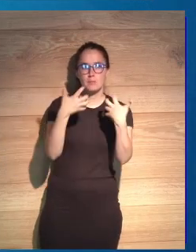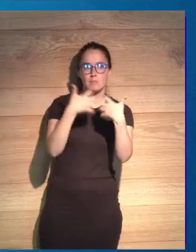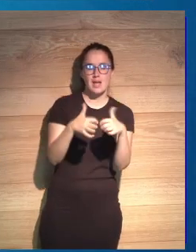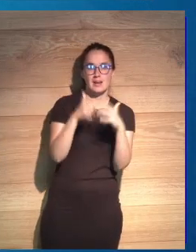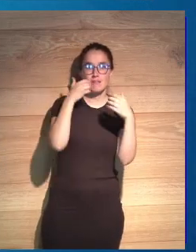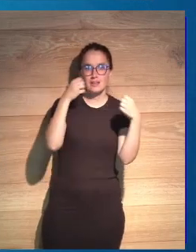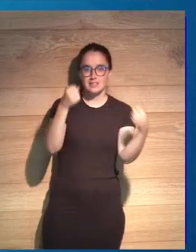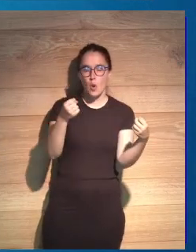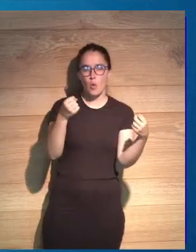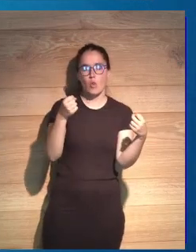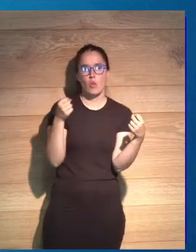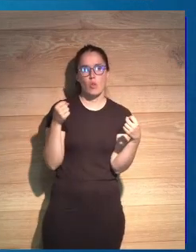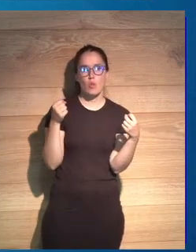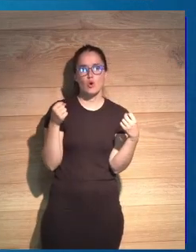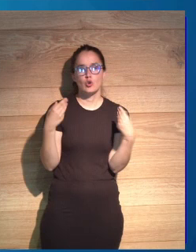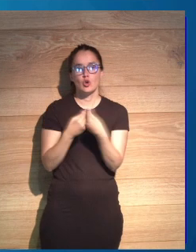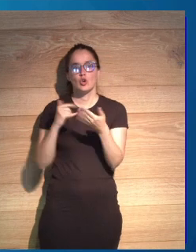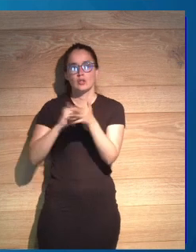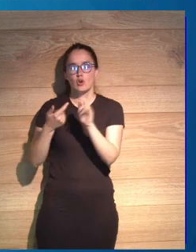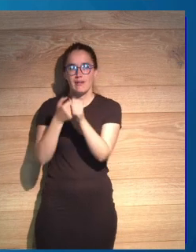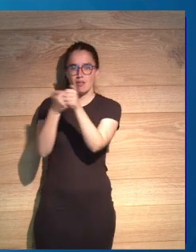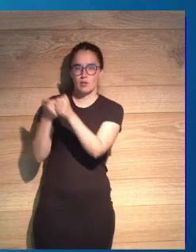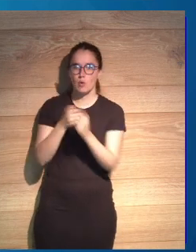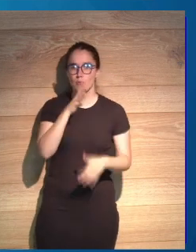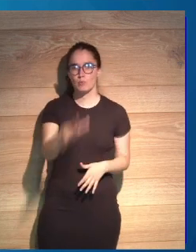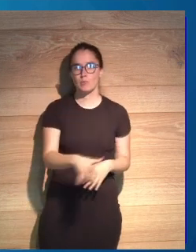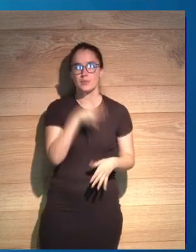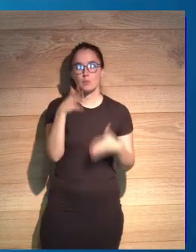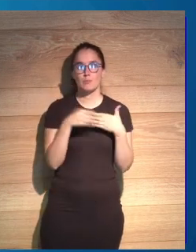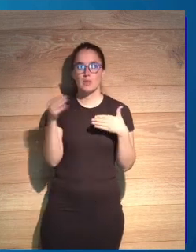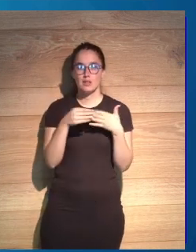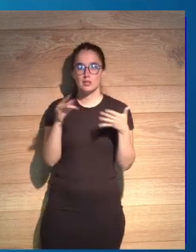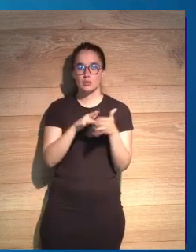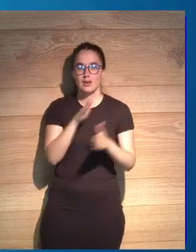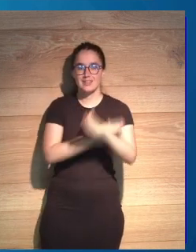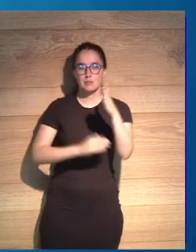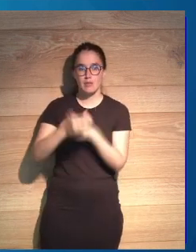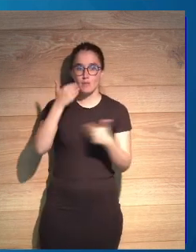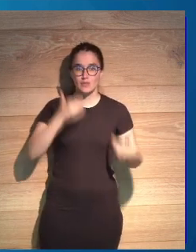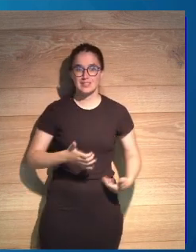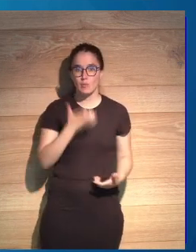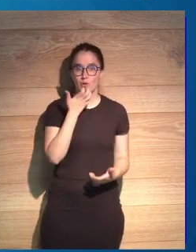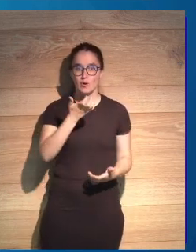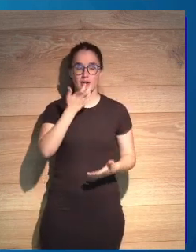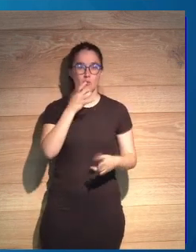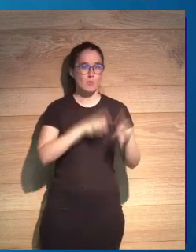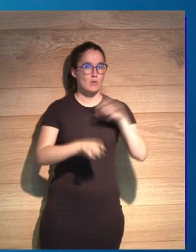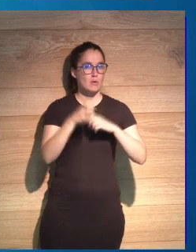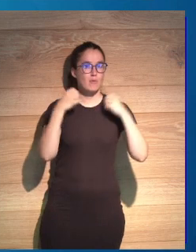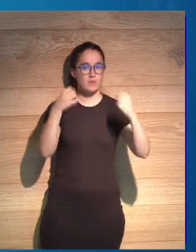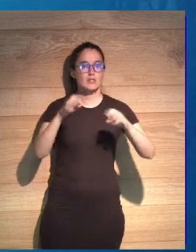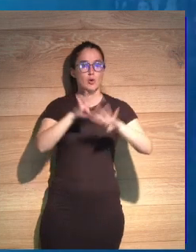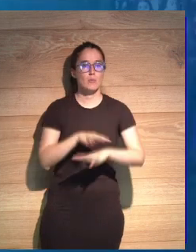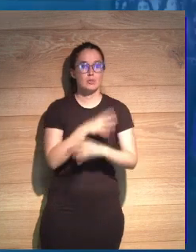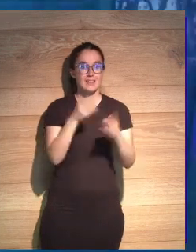Motion. This is about combining health devices with gaming technology, because patients that